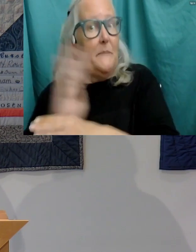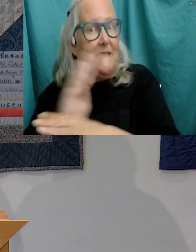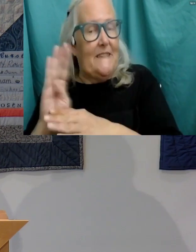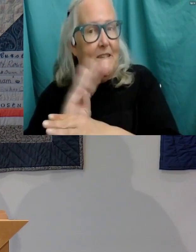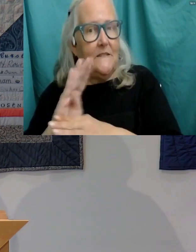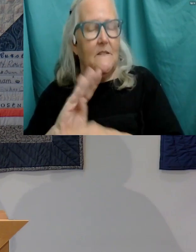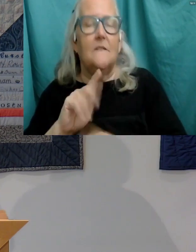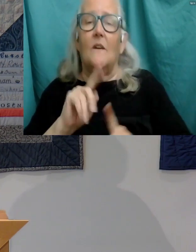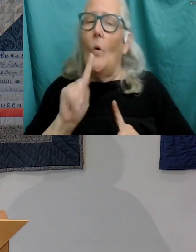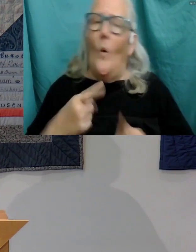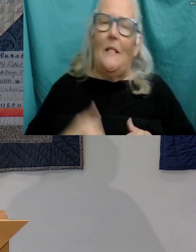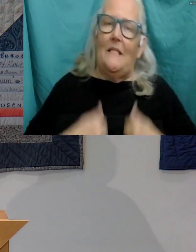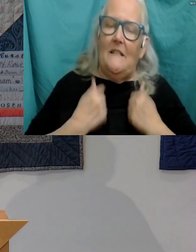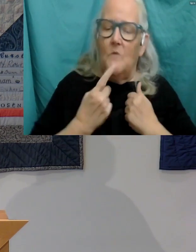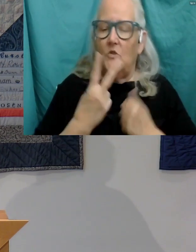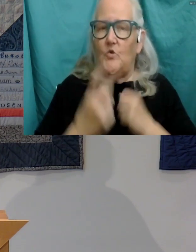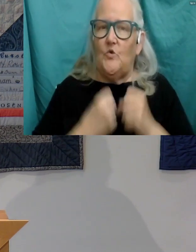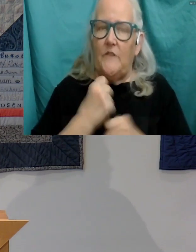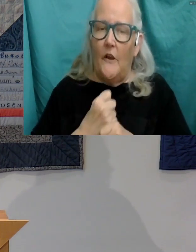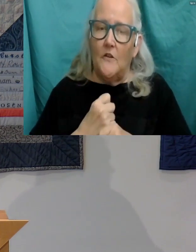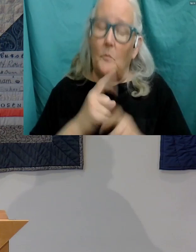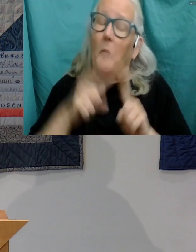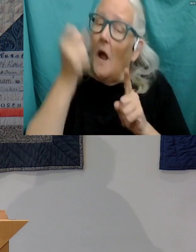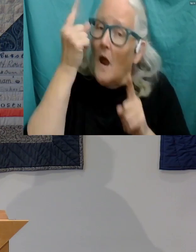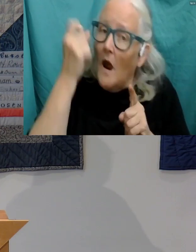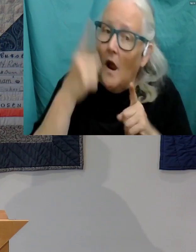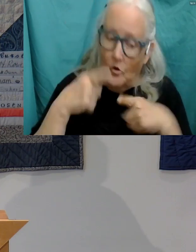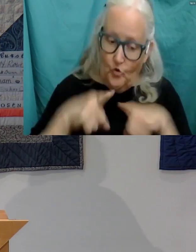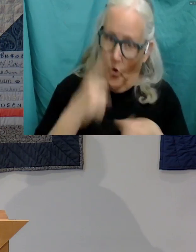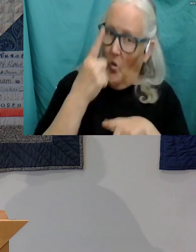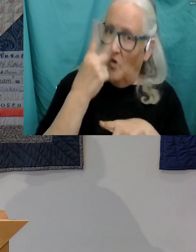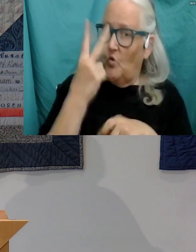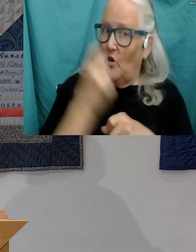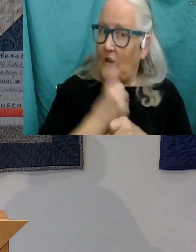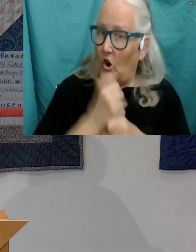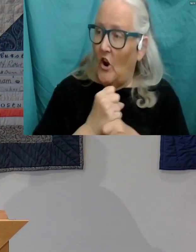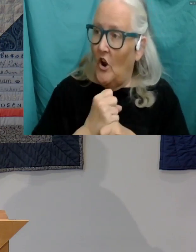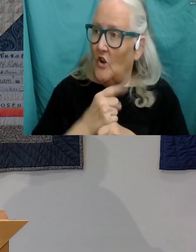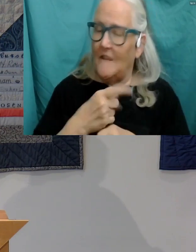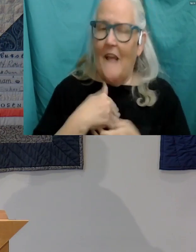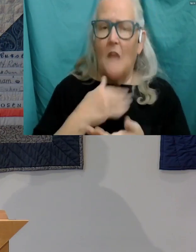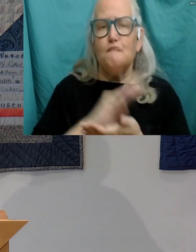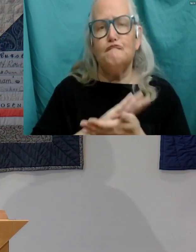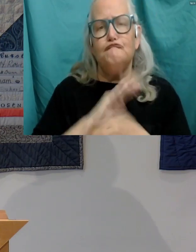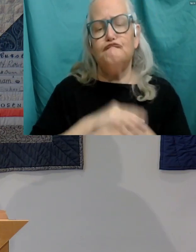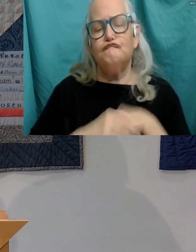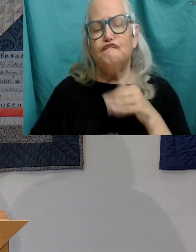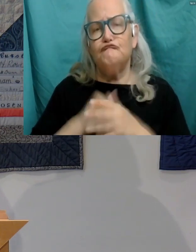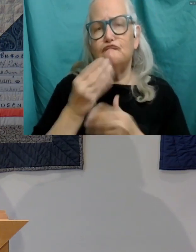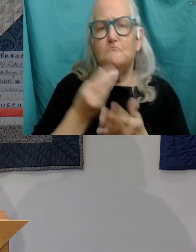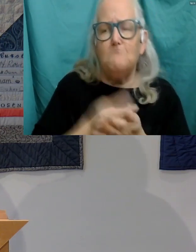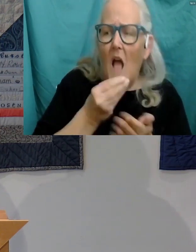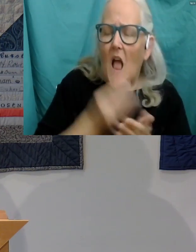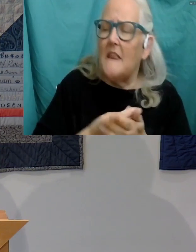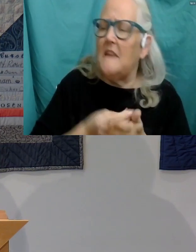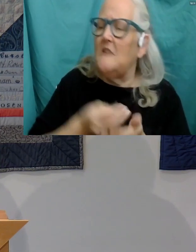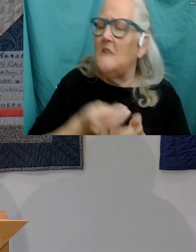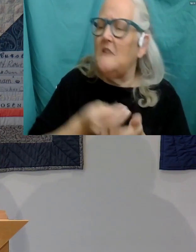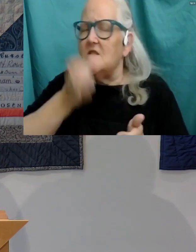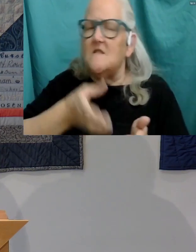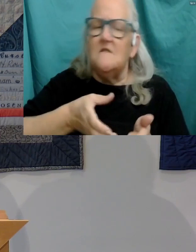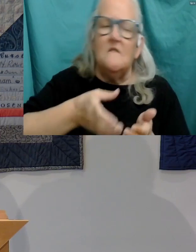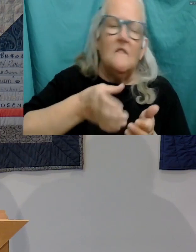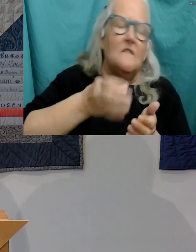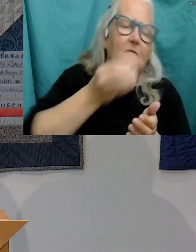for that year or two, they had ready money, an abundance of food and drink, equity in shared